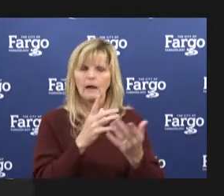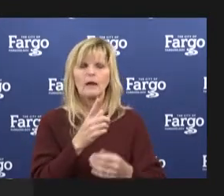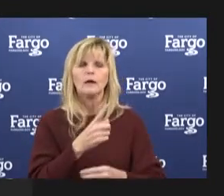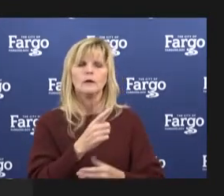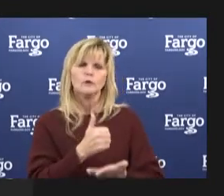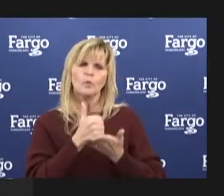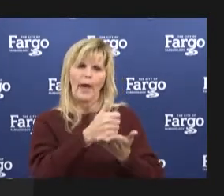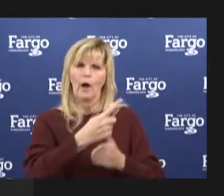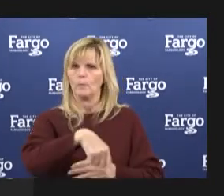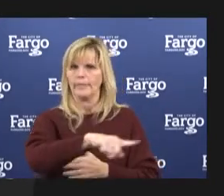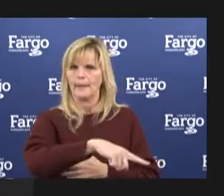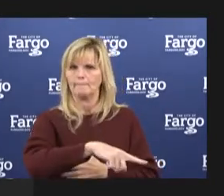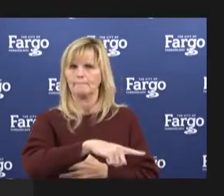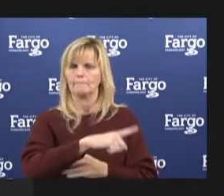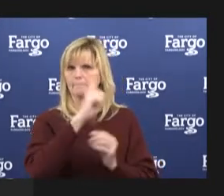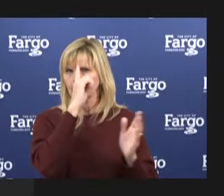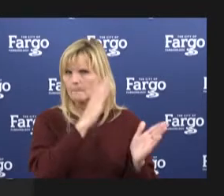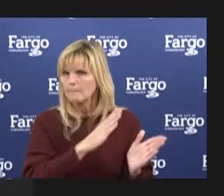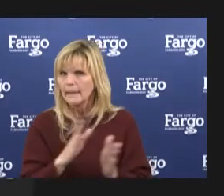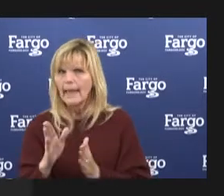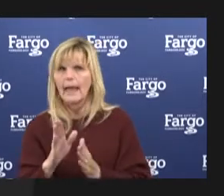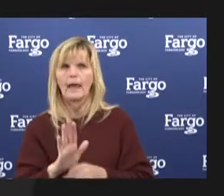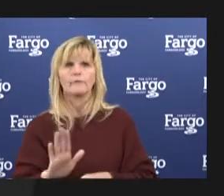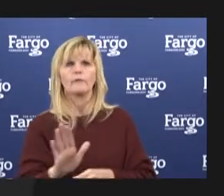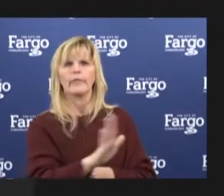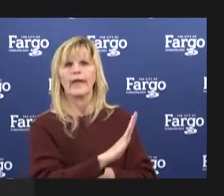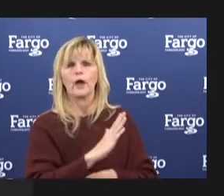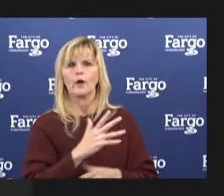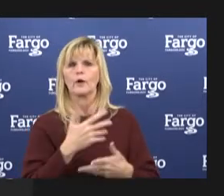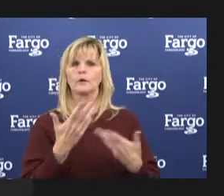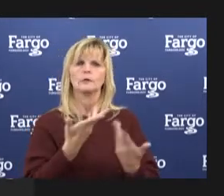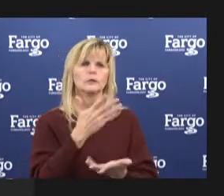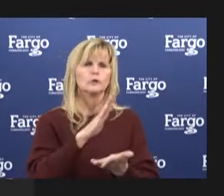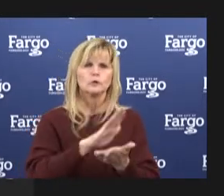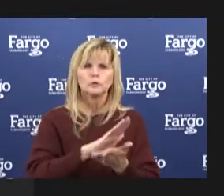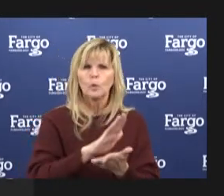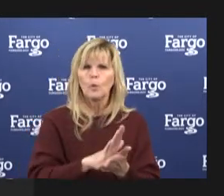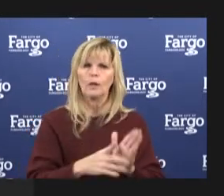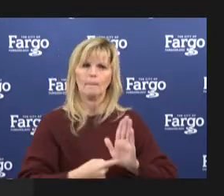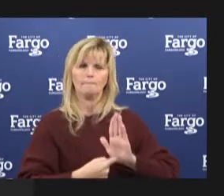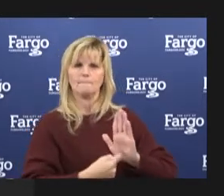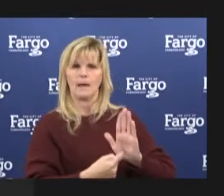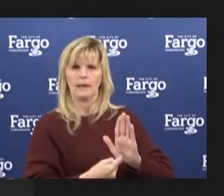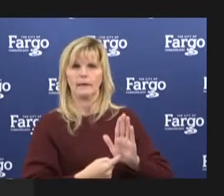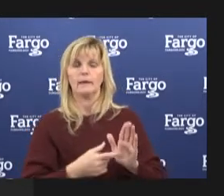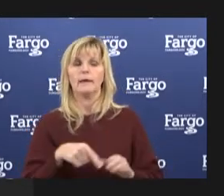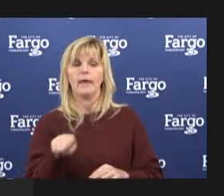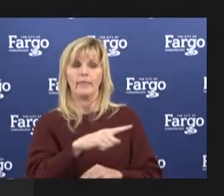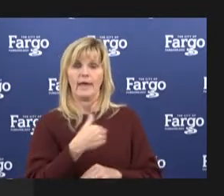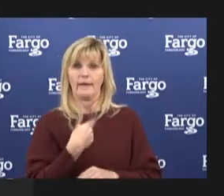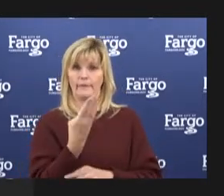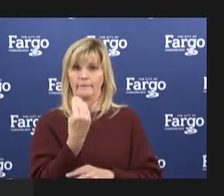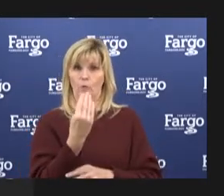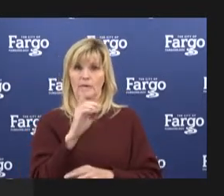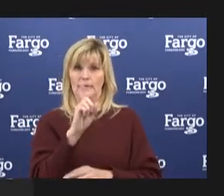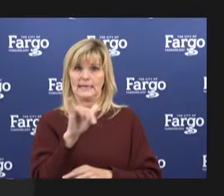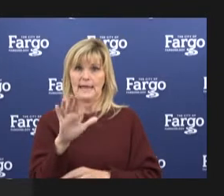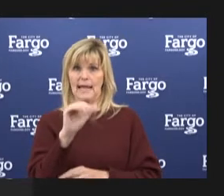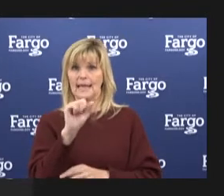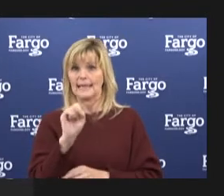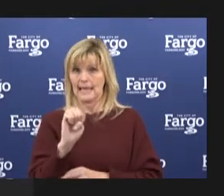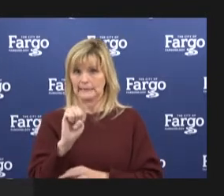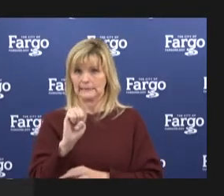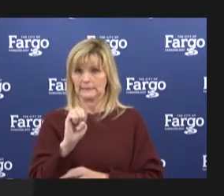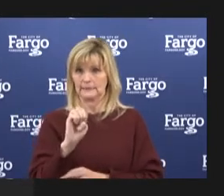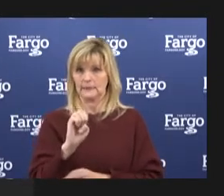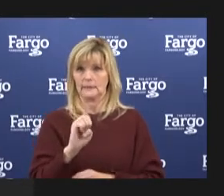them plan for their school modeling. We have a 14-day case rate now